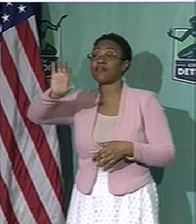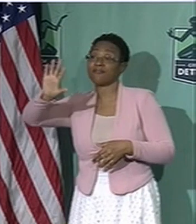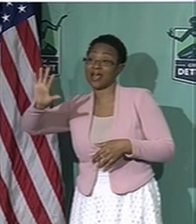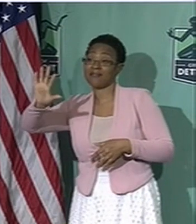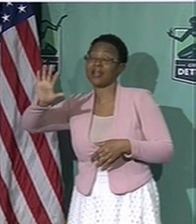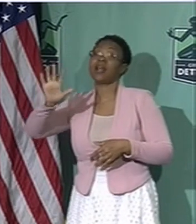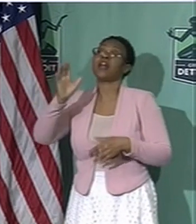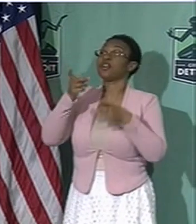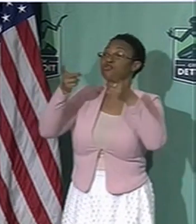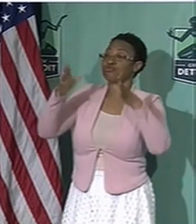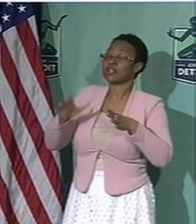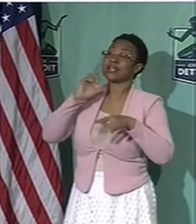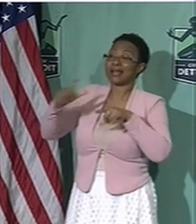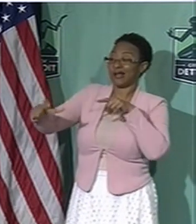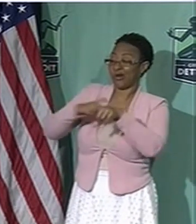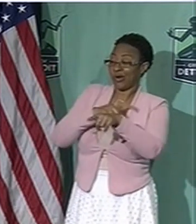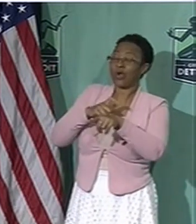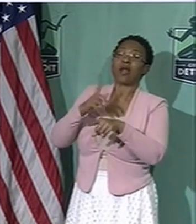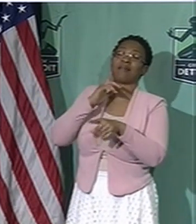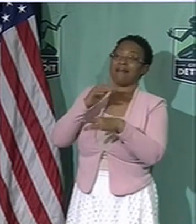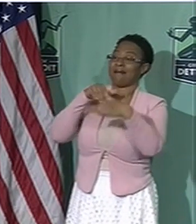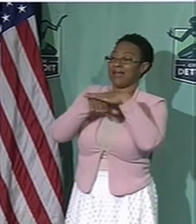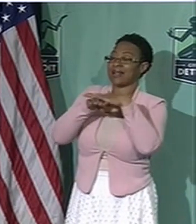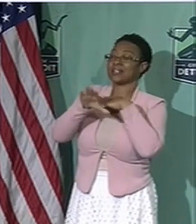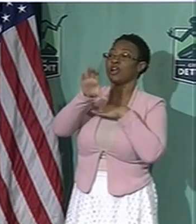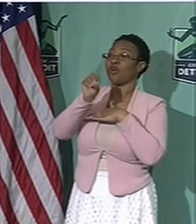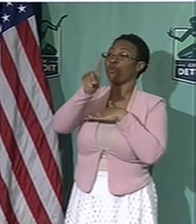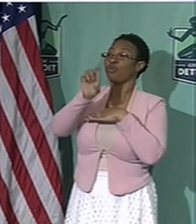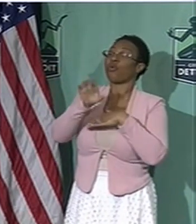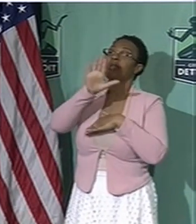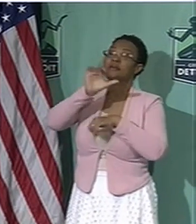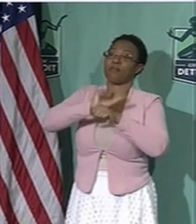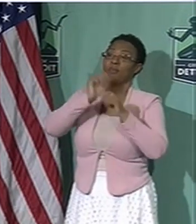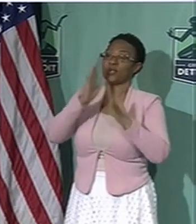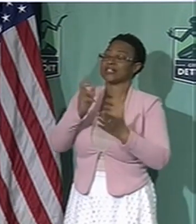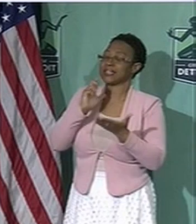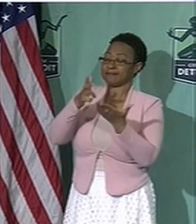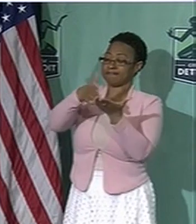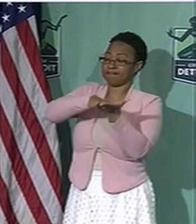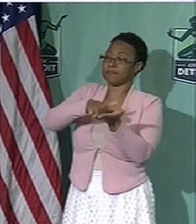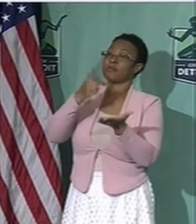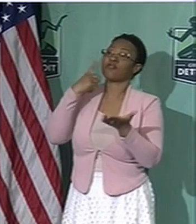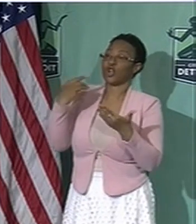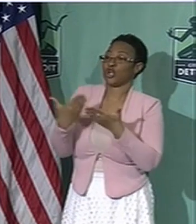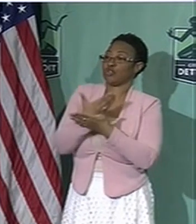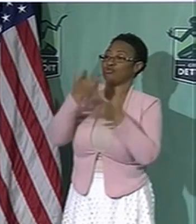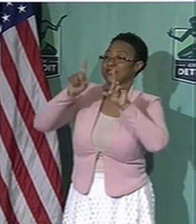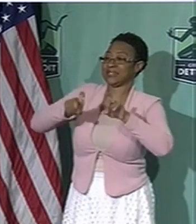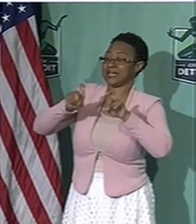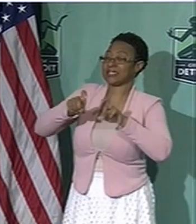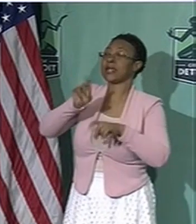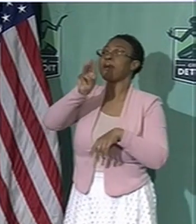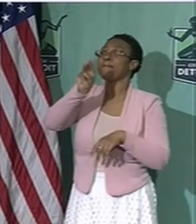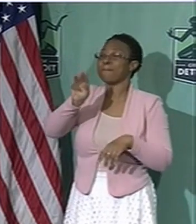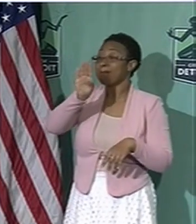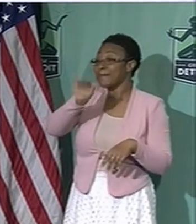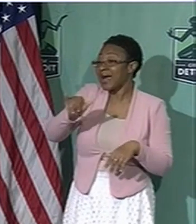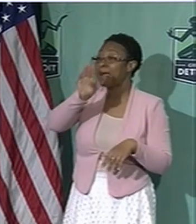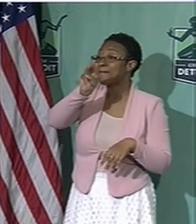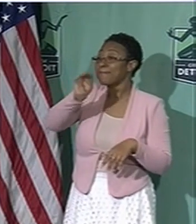313-230-0505. The director can call and they can get an access code, and their employees can register to get a test, again, by May the